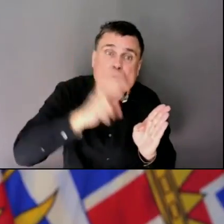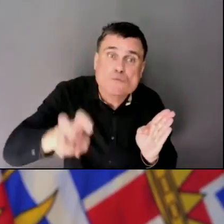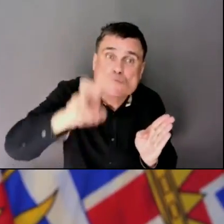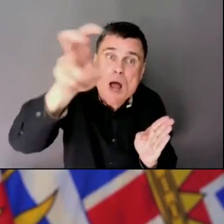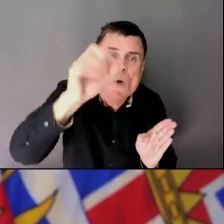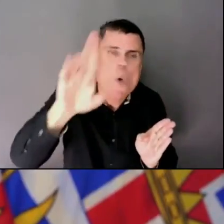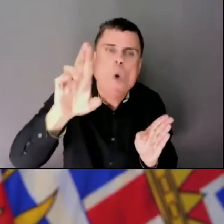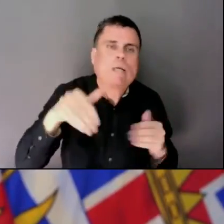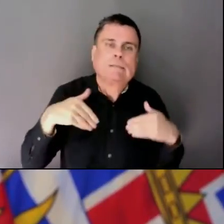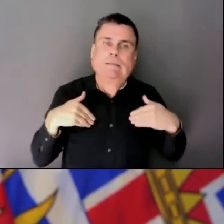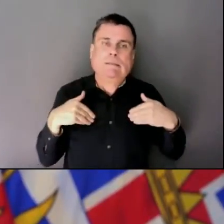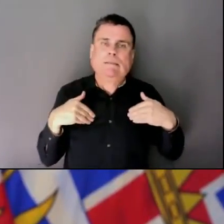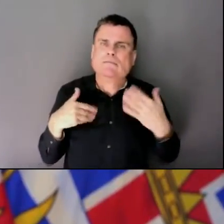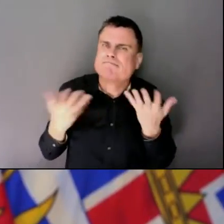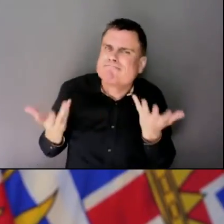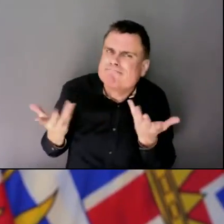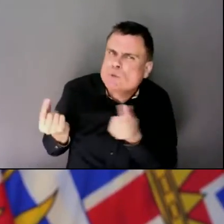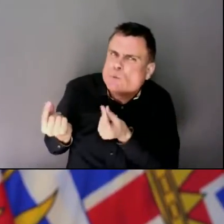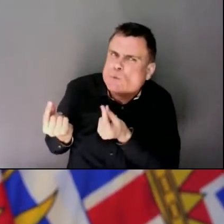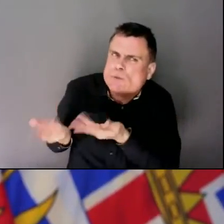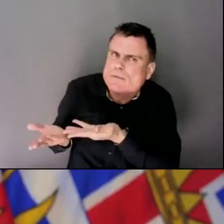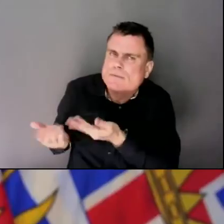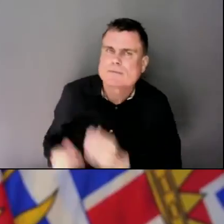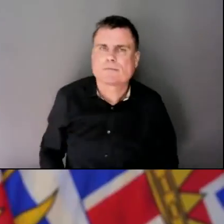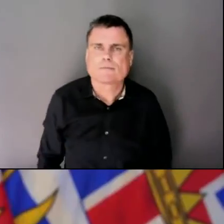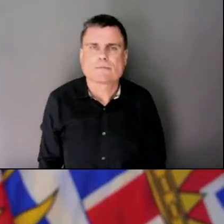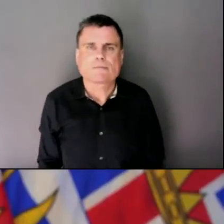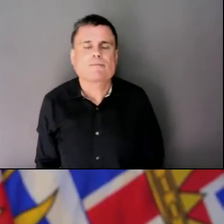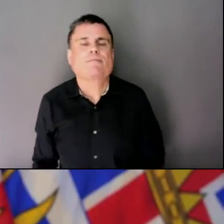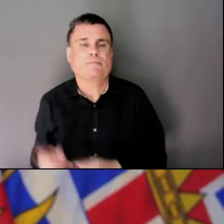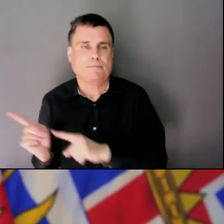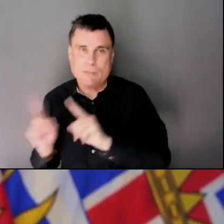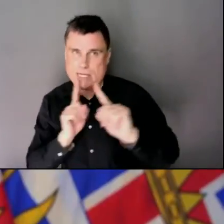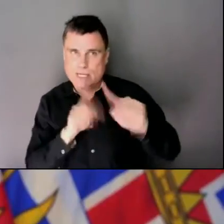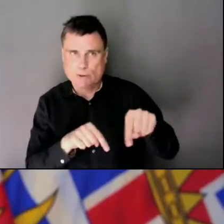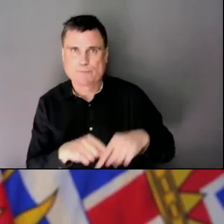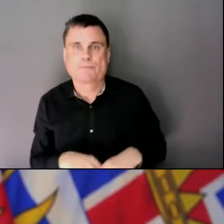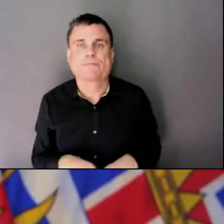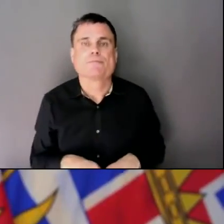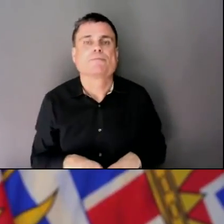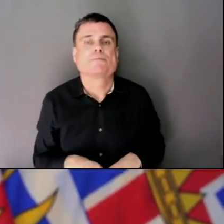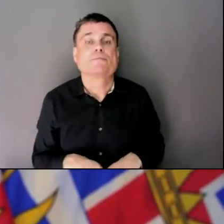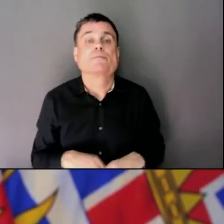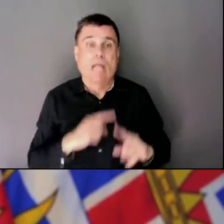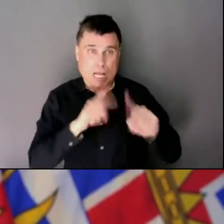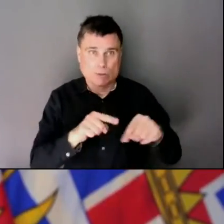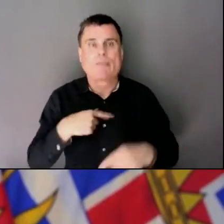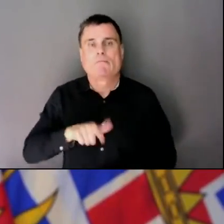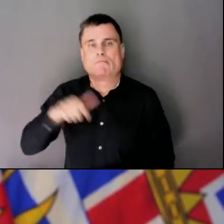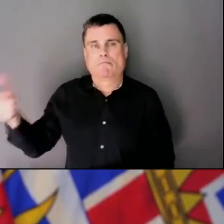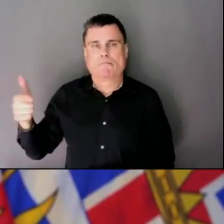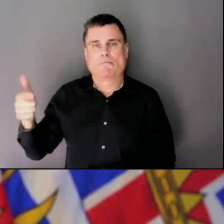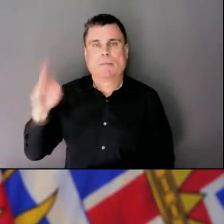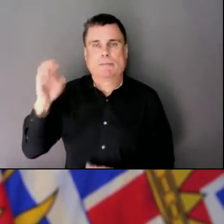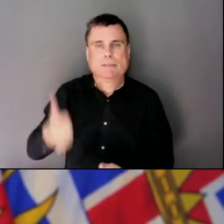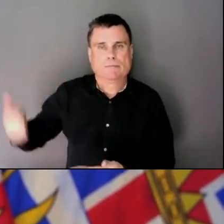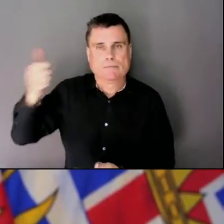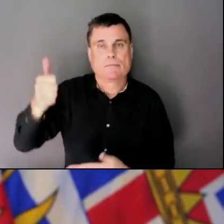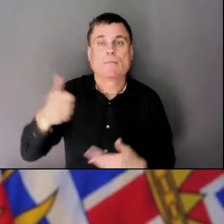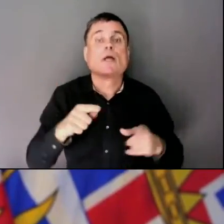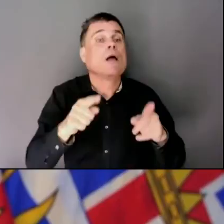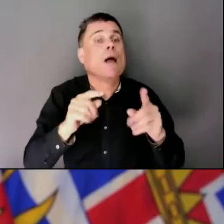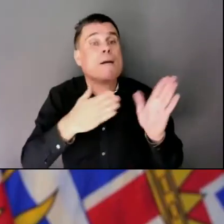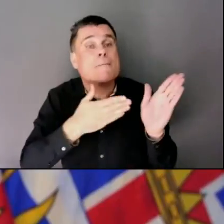I'll start and then maybe turn it over to the Premier. Do not make plans for family day. Stay local. Stay in